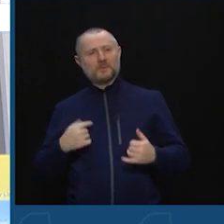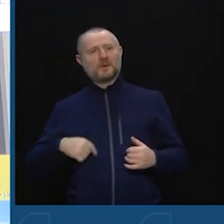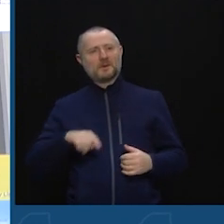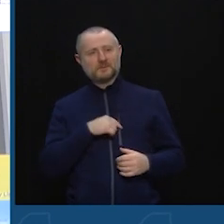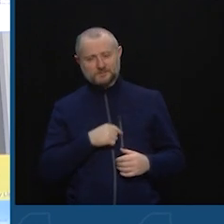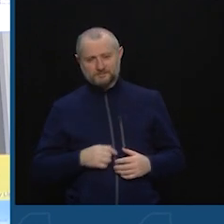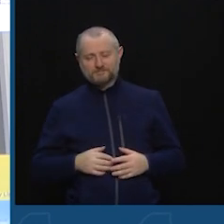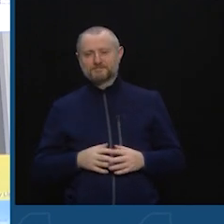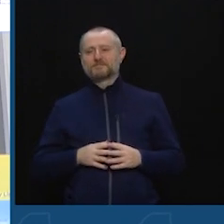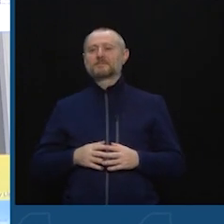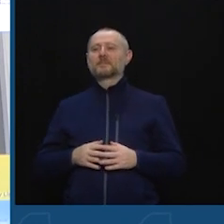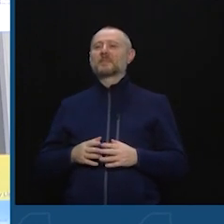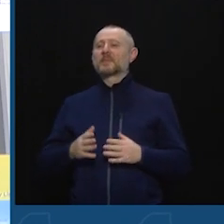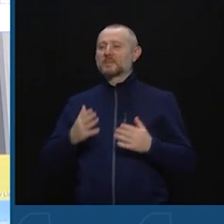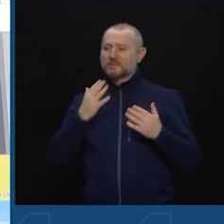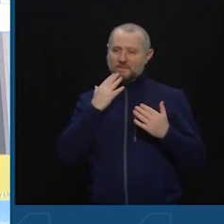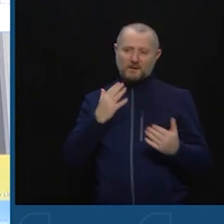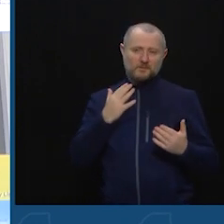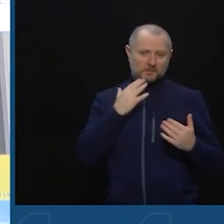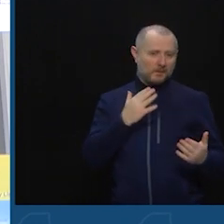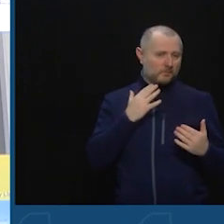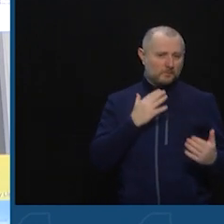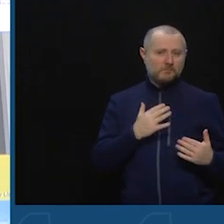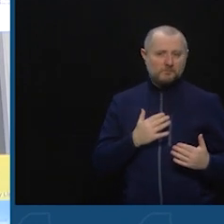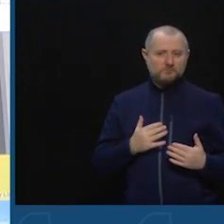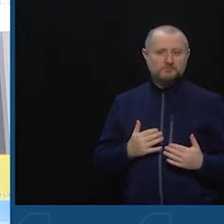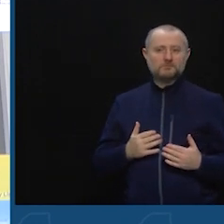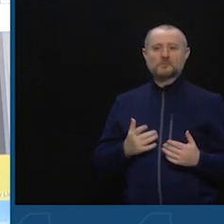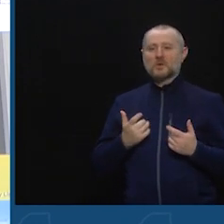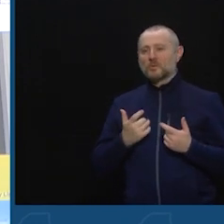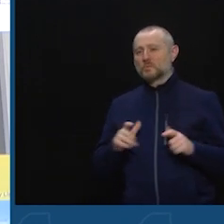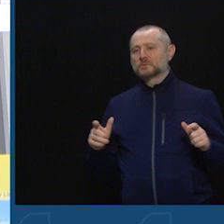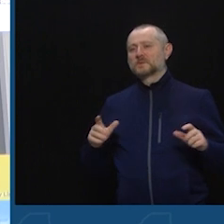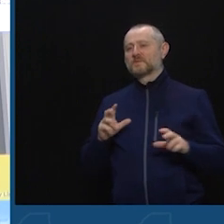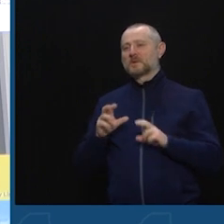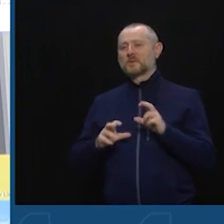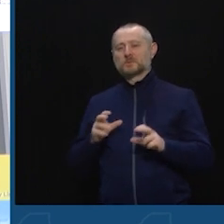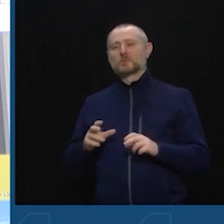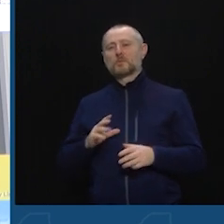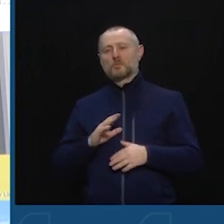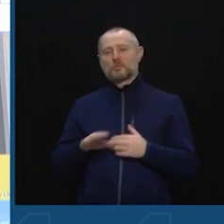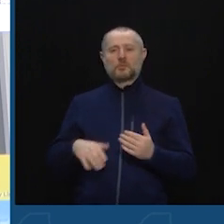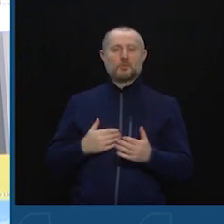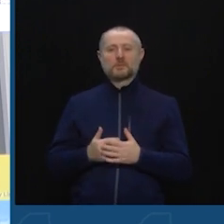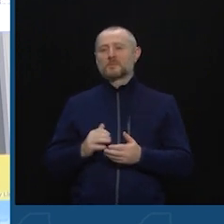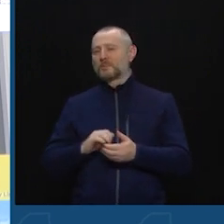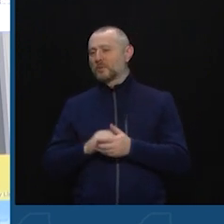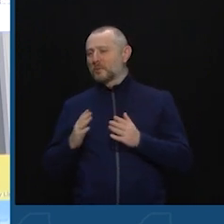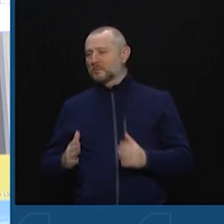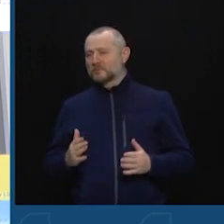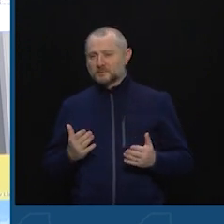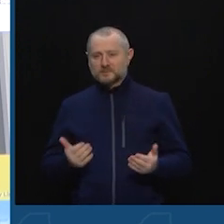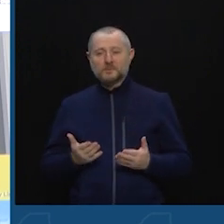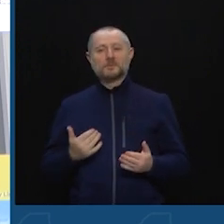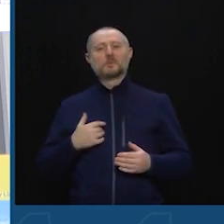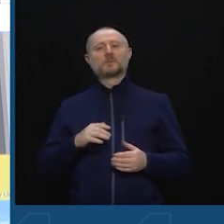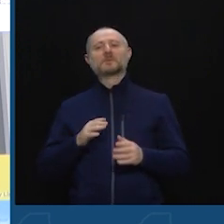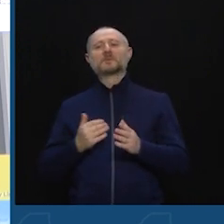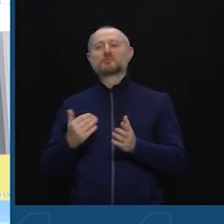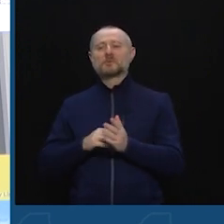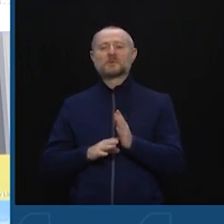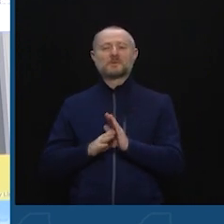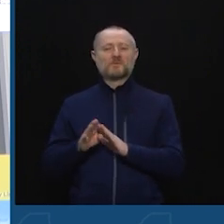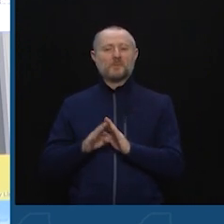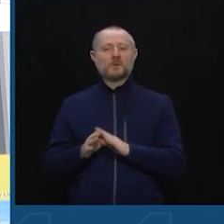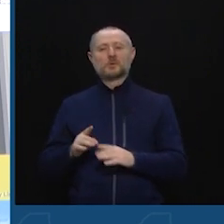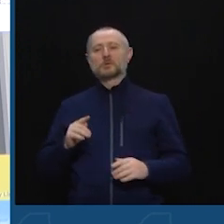thank you, thank you to the tremendous investments made by all of our partners who are here today. The redevelopment of Terminal B is a